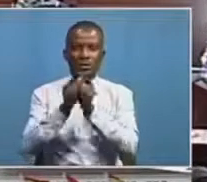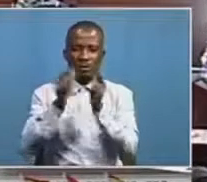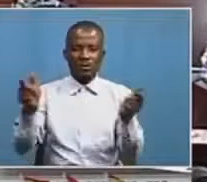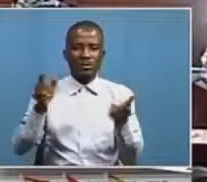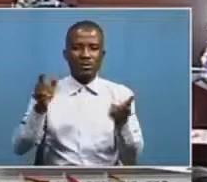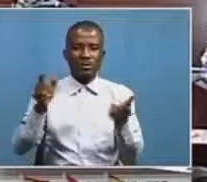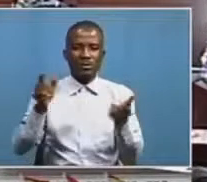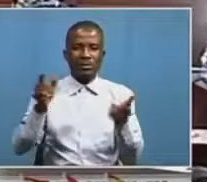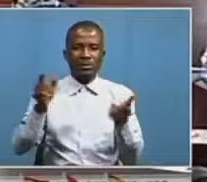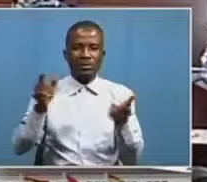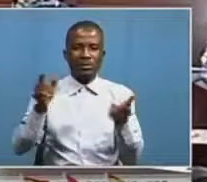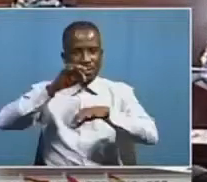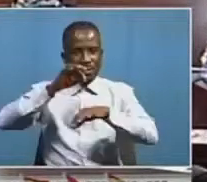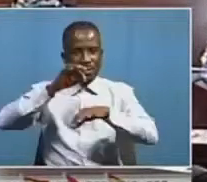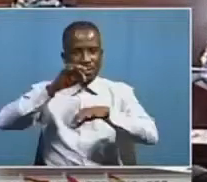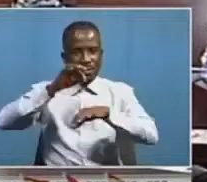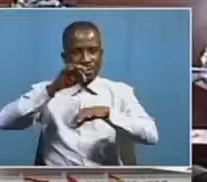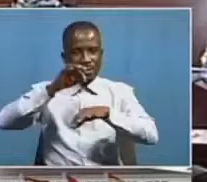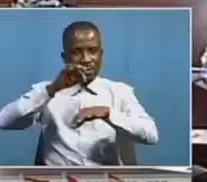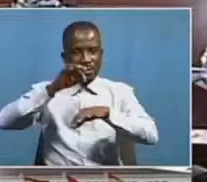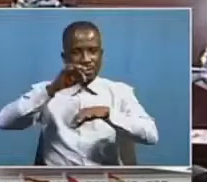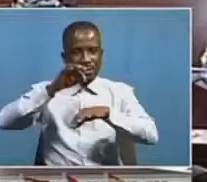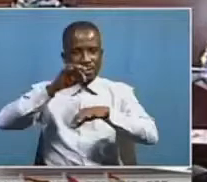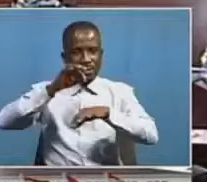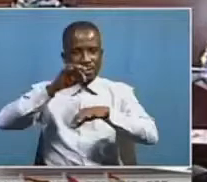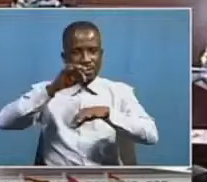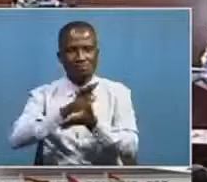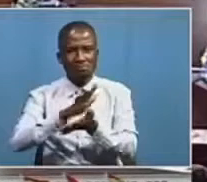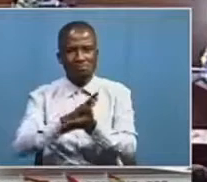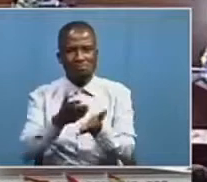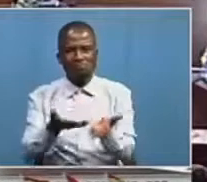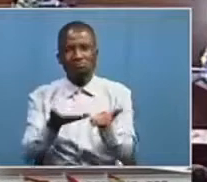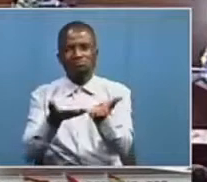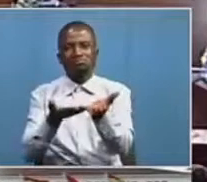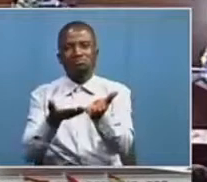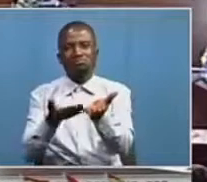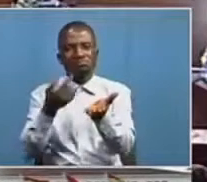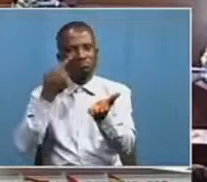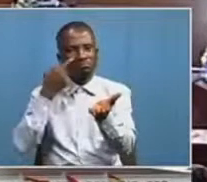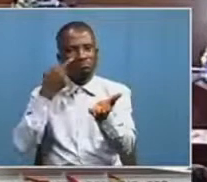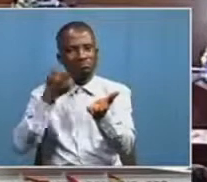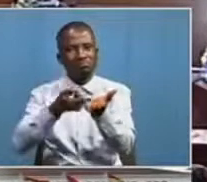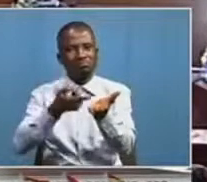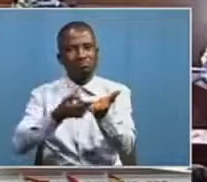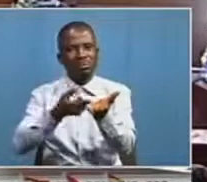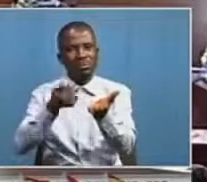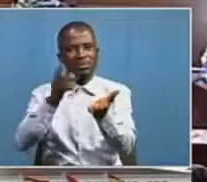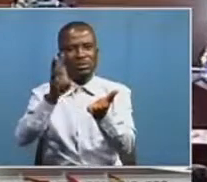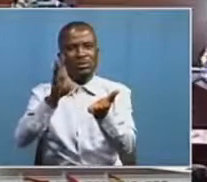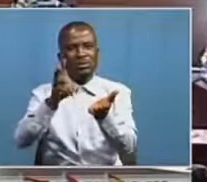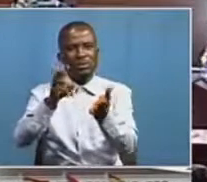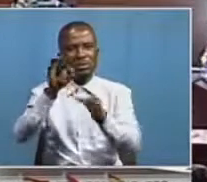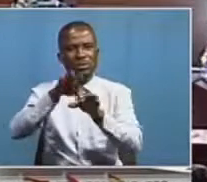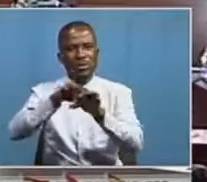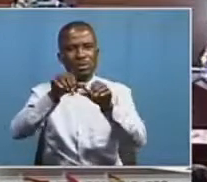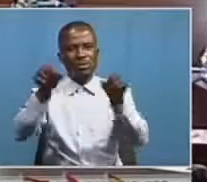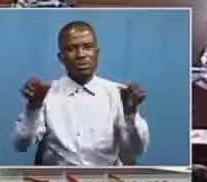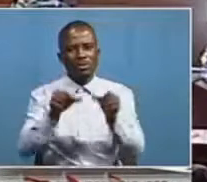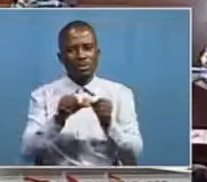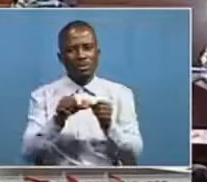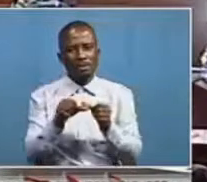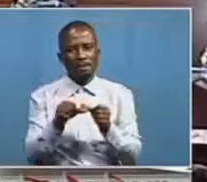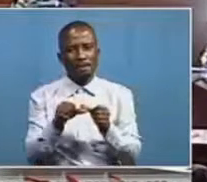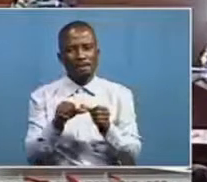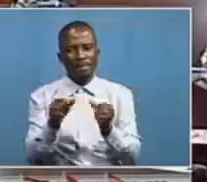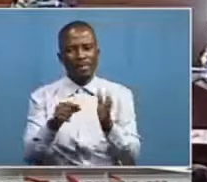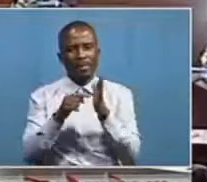Exhibit F, which is a spreadsheet covering sample details from 26 constituencies,